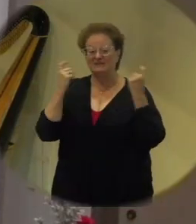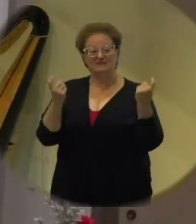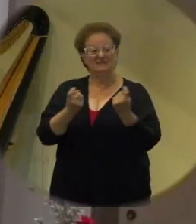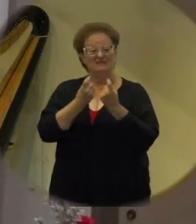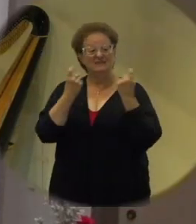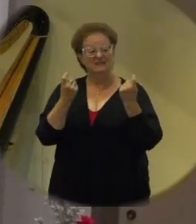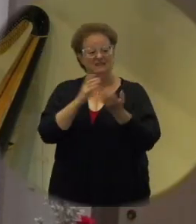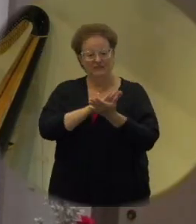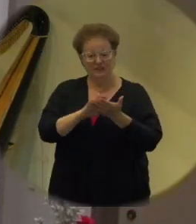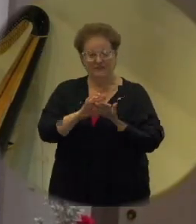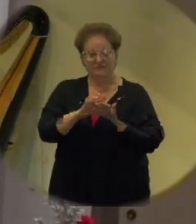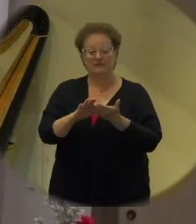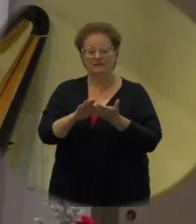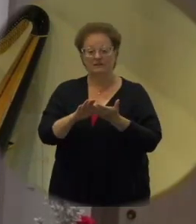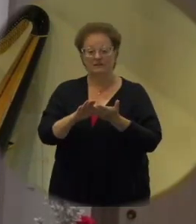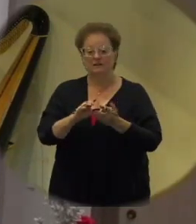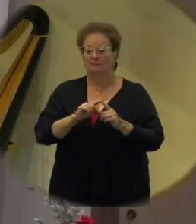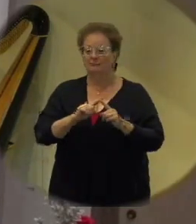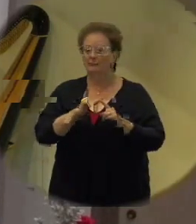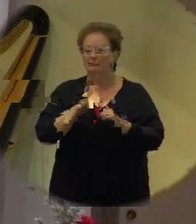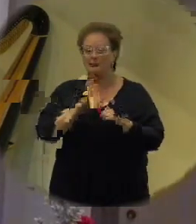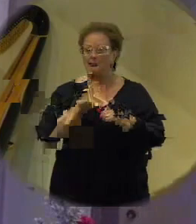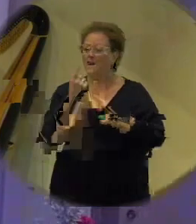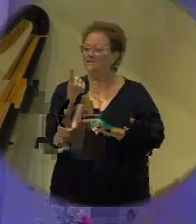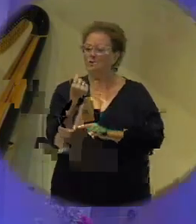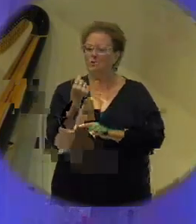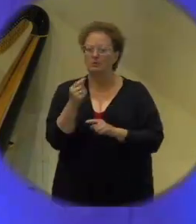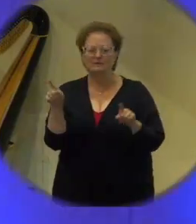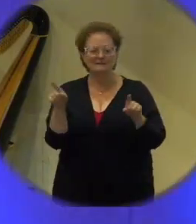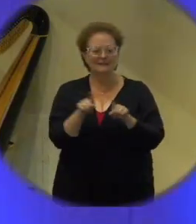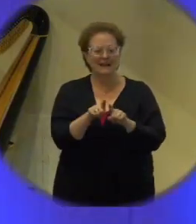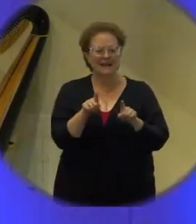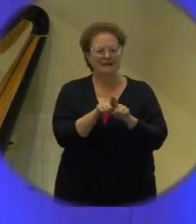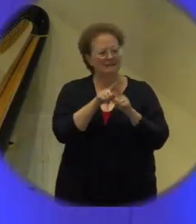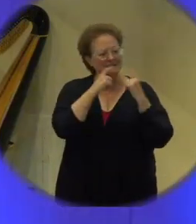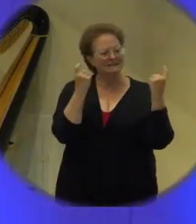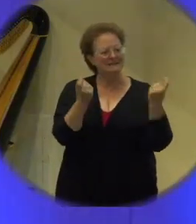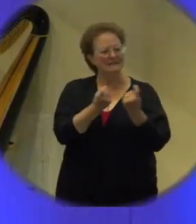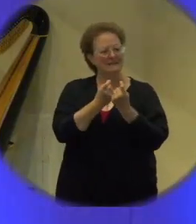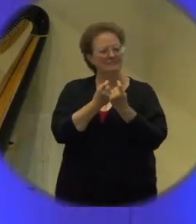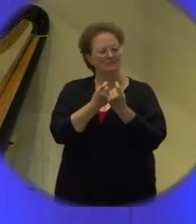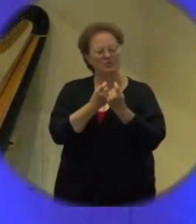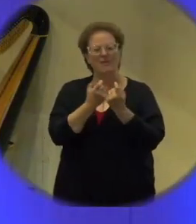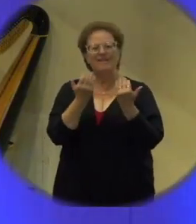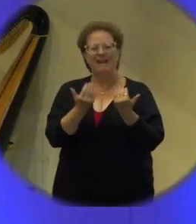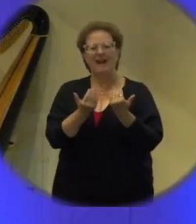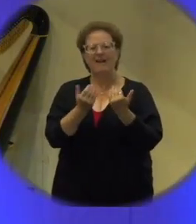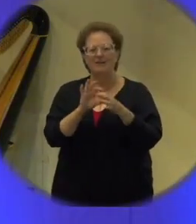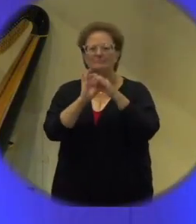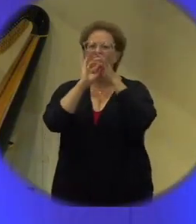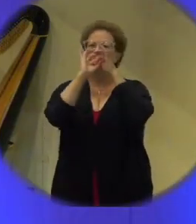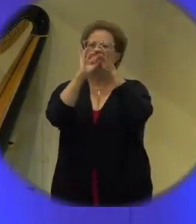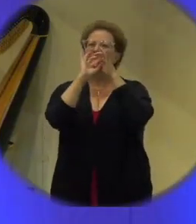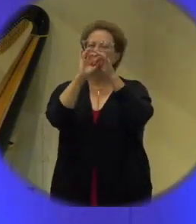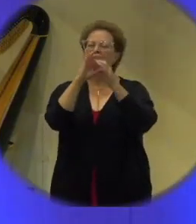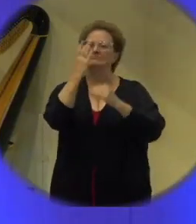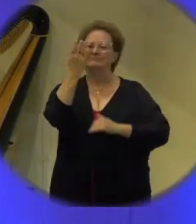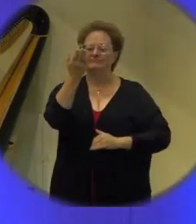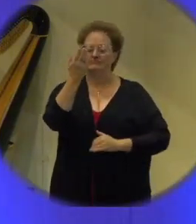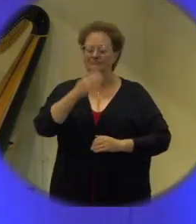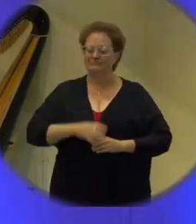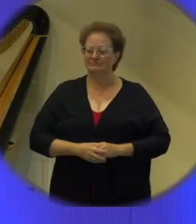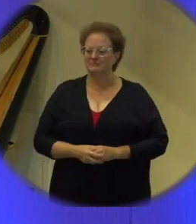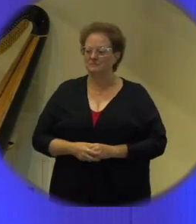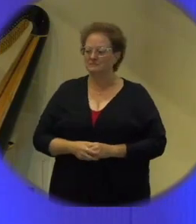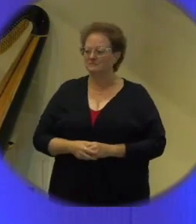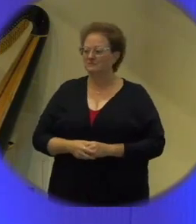go and sin no more. Don't bring that evil back into your life, because you're mine now. To Lazarus, dead in the grave, and we'll talk about this